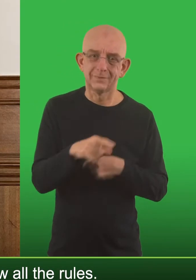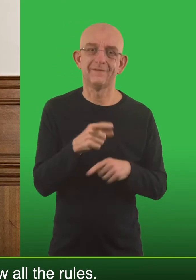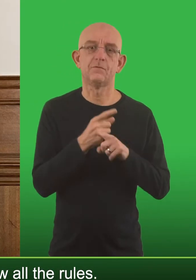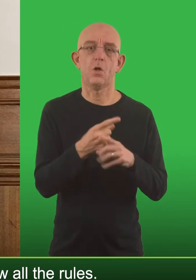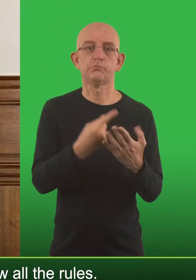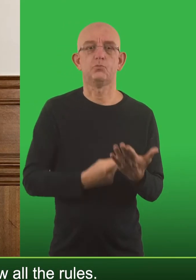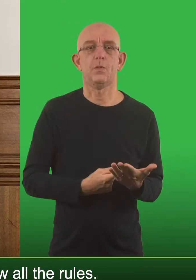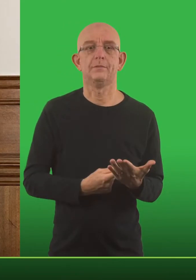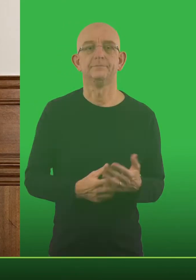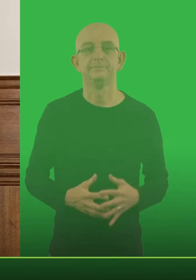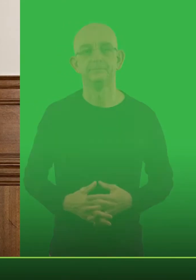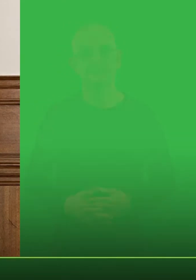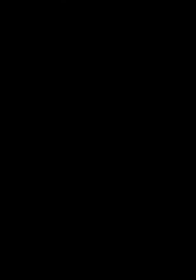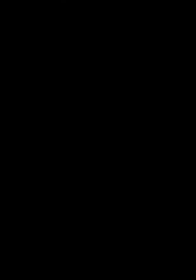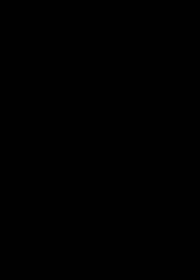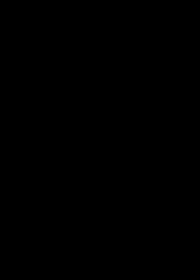follow all the rules.